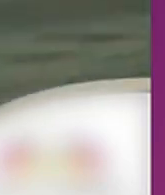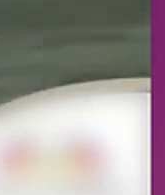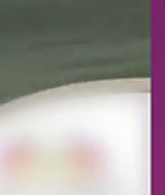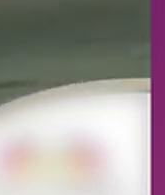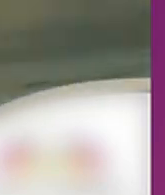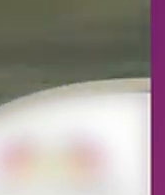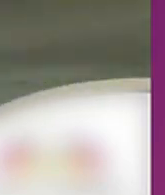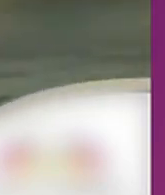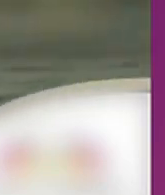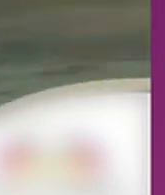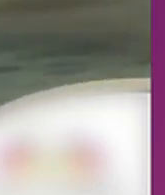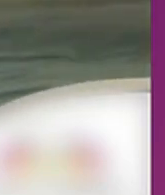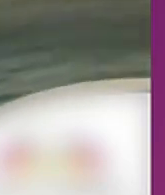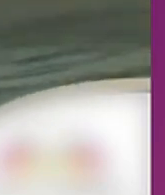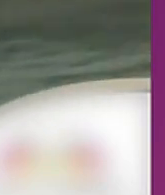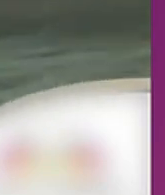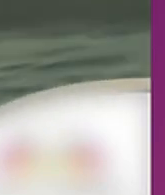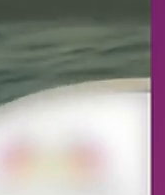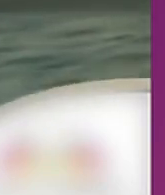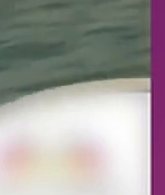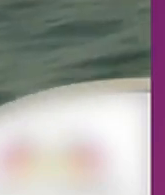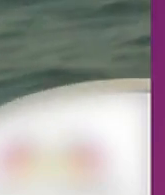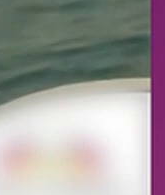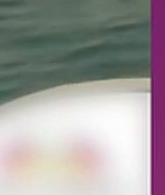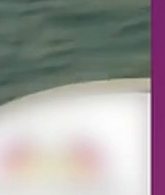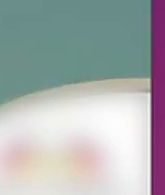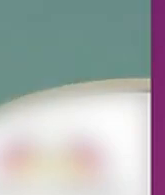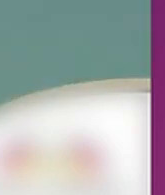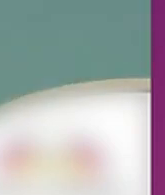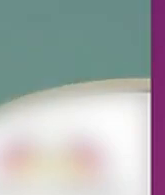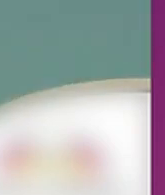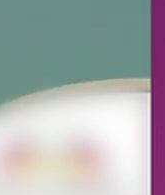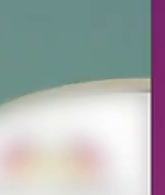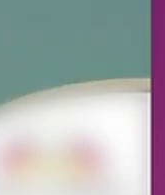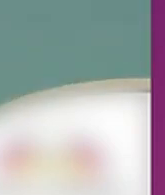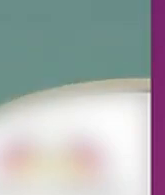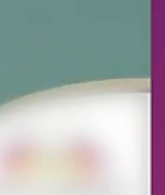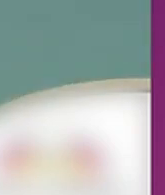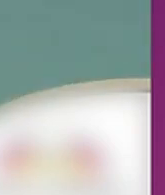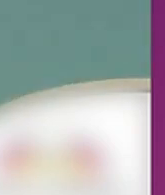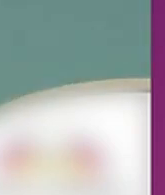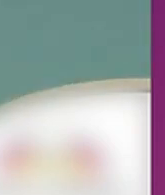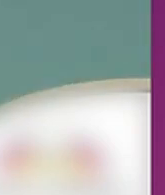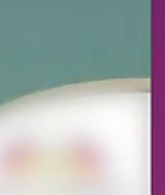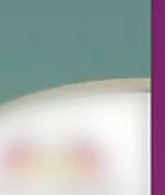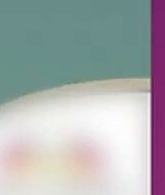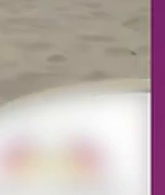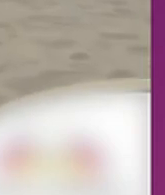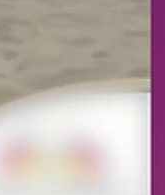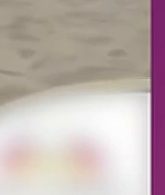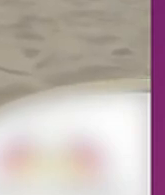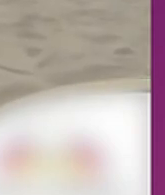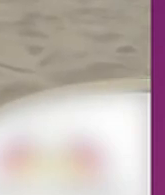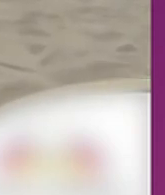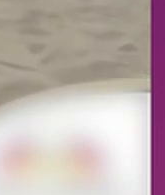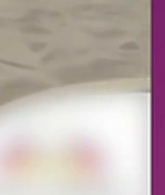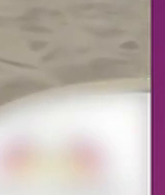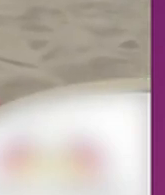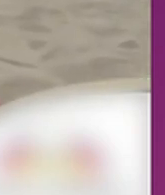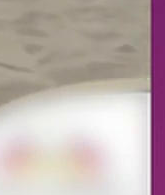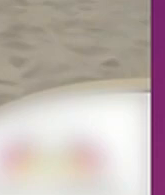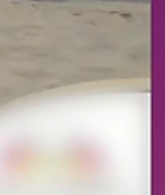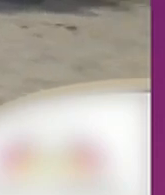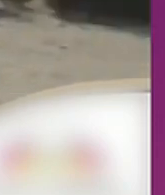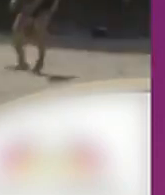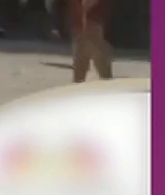a couple of people are water skiing too. Most people are swimming near the shore, and some others are playing